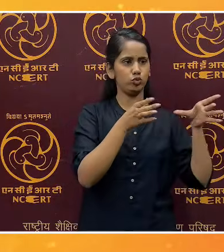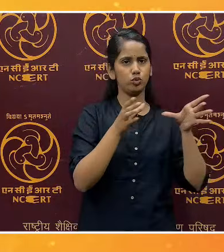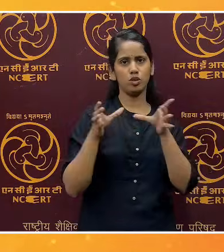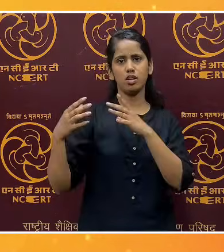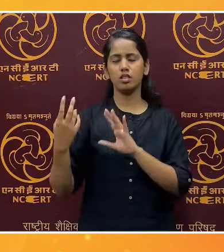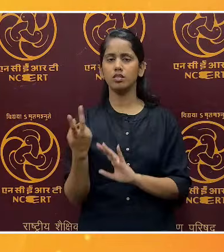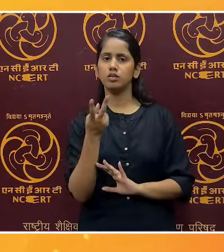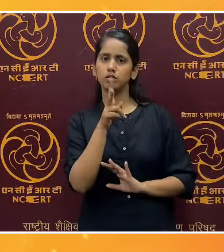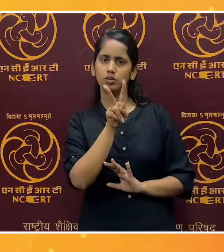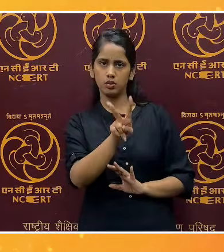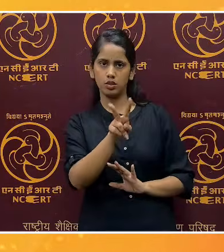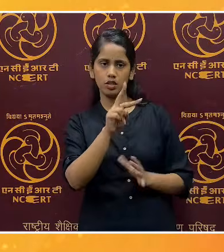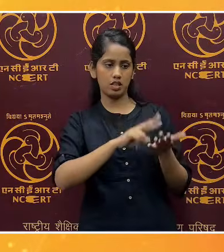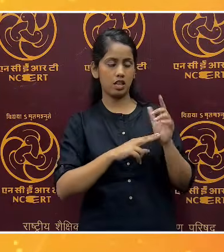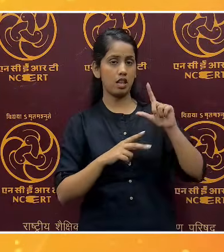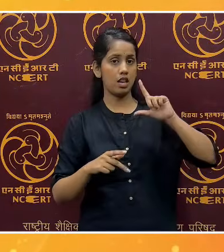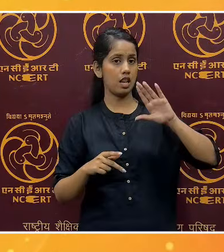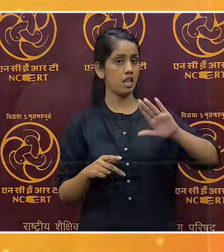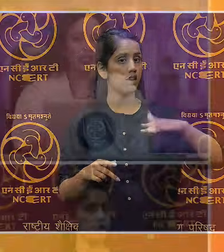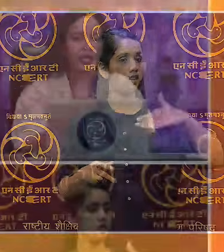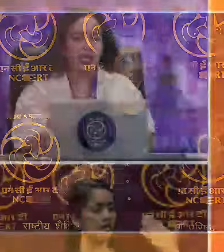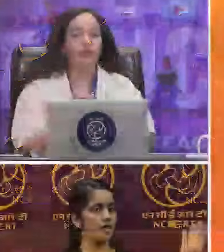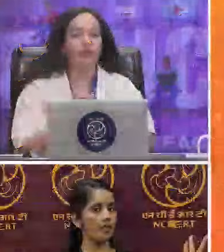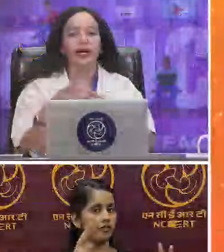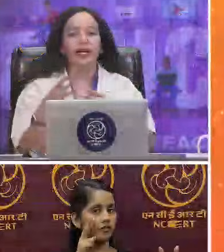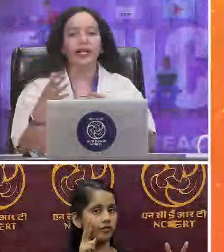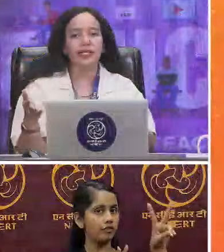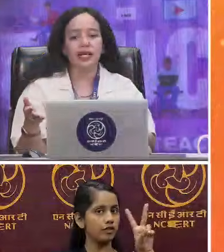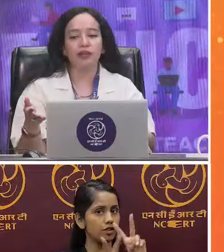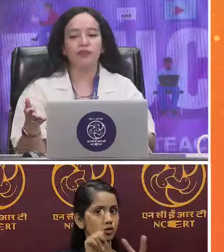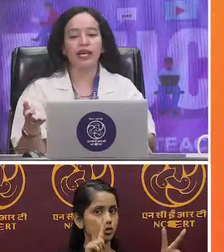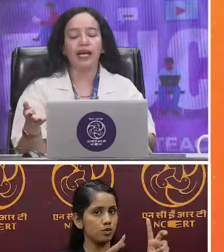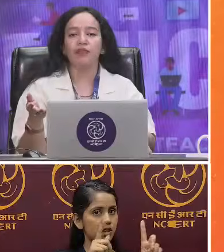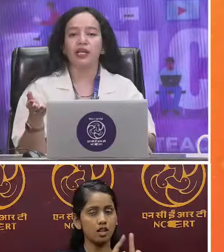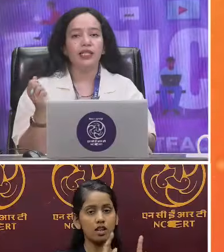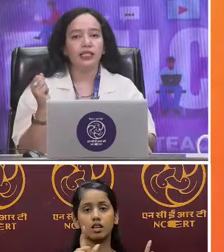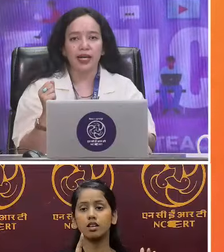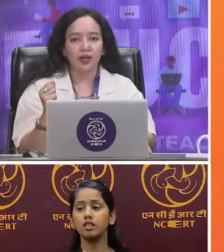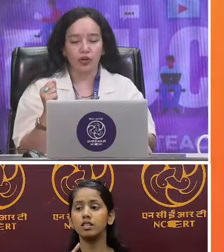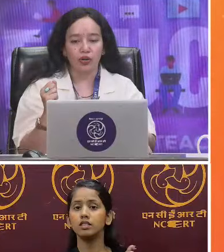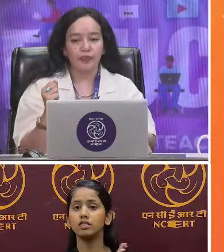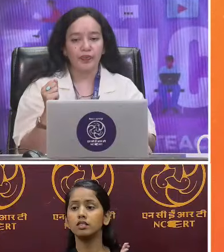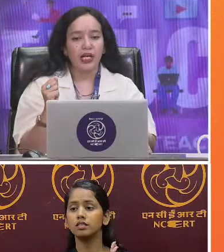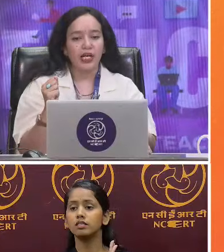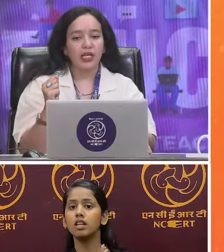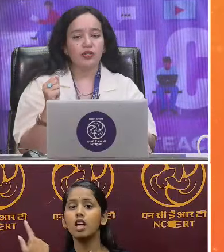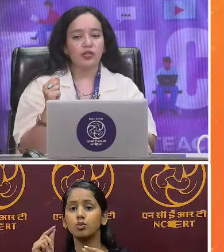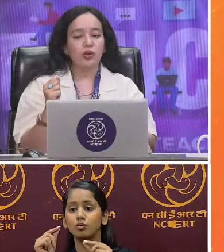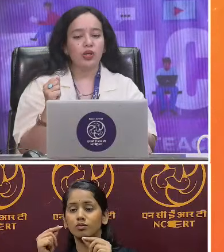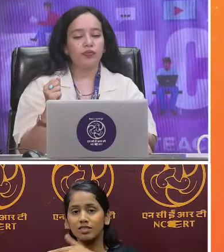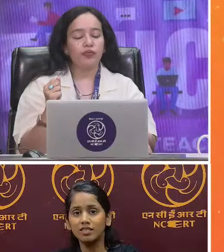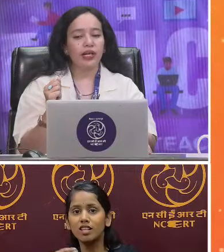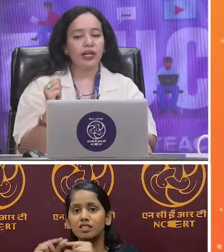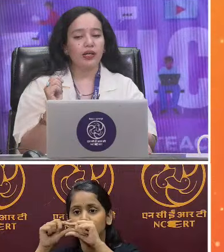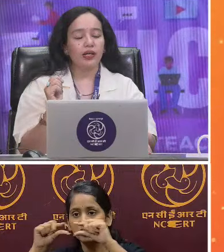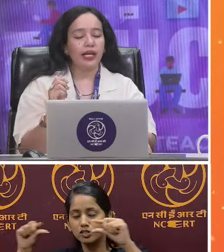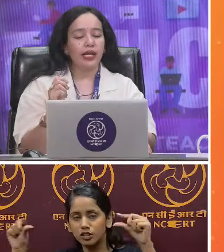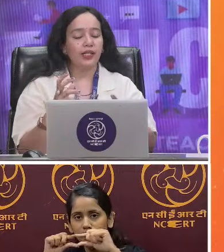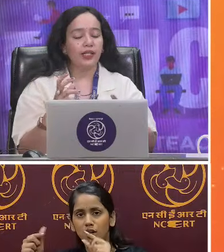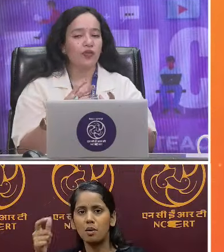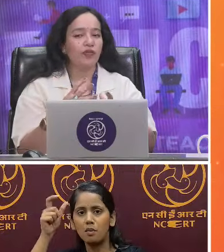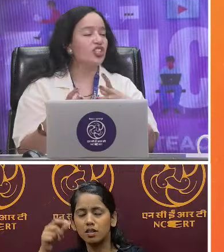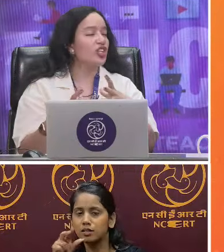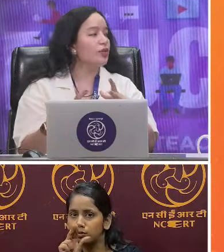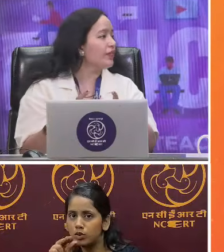script, in which on the left hand side we have visuals, and on the right hand side we have Dialogues. Yeah. So